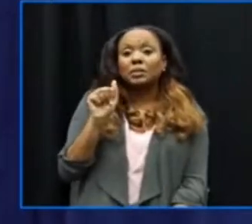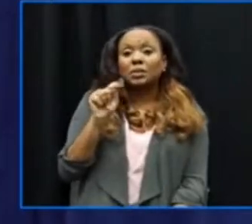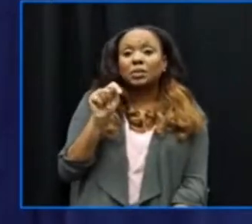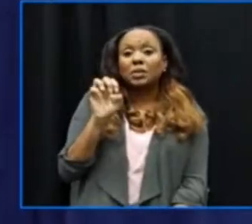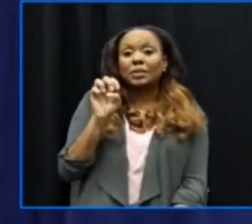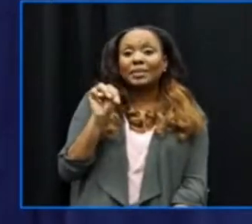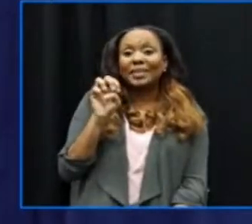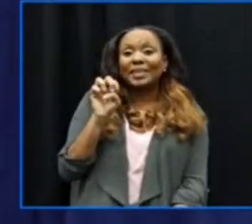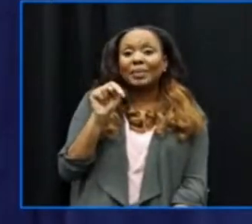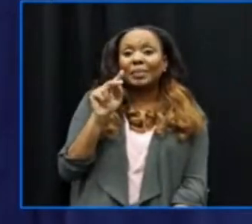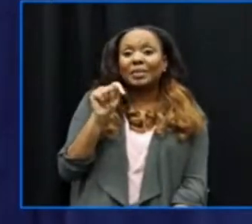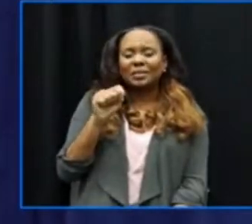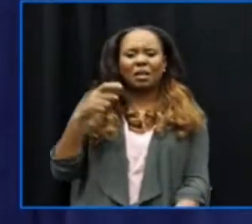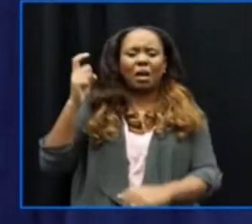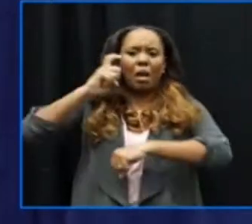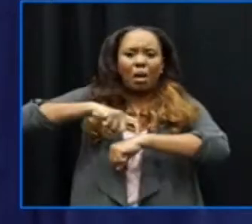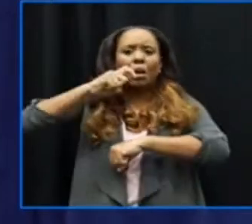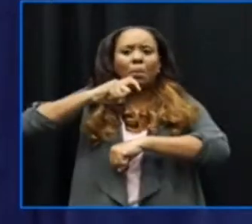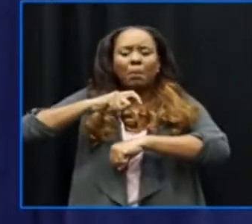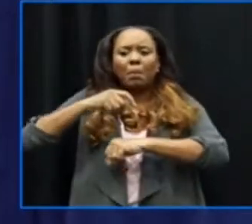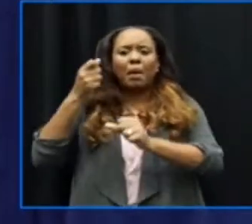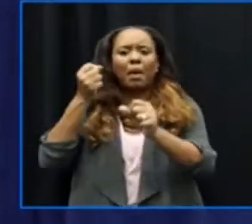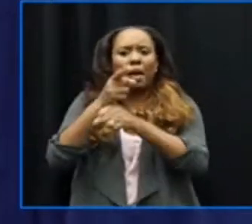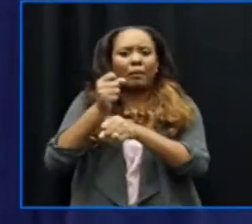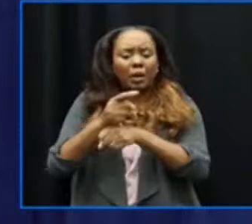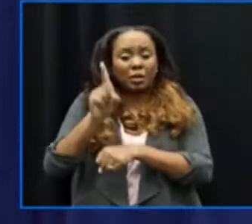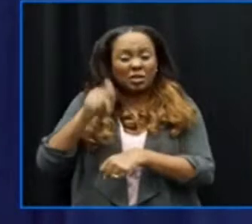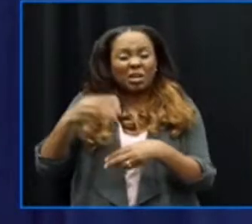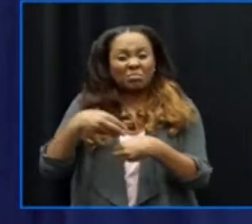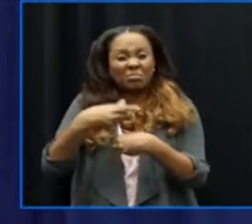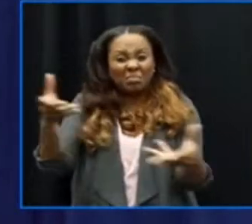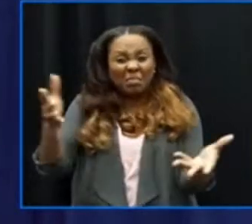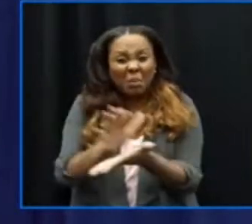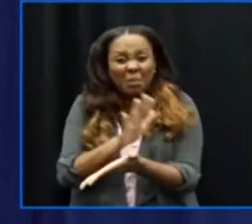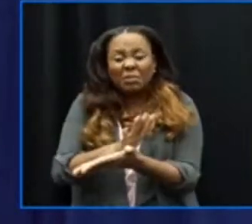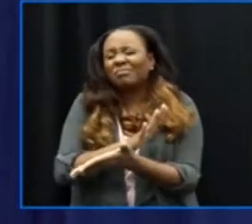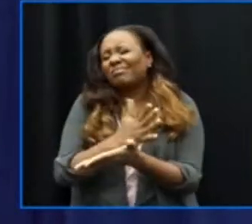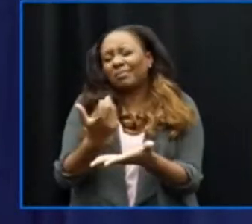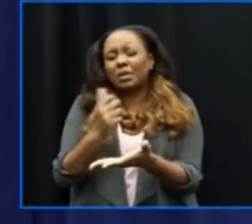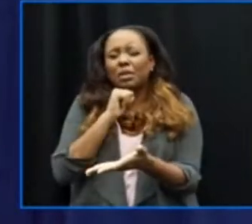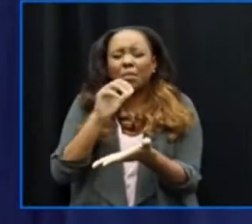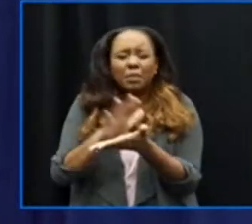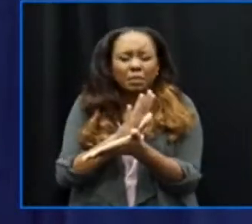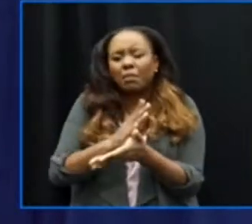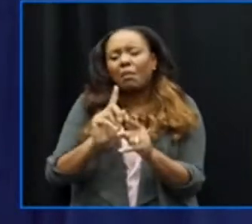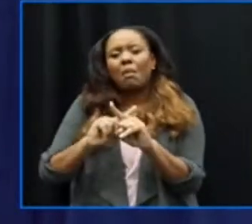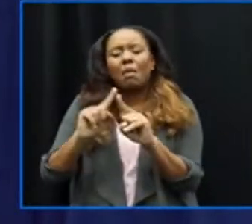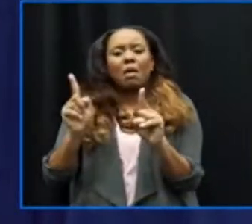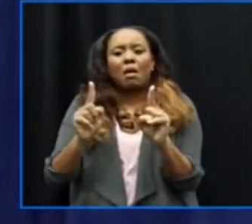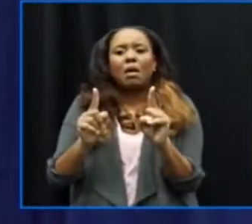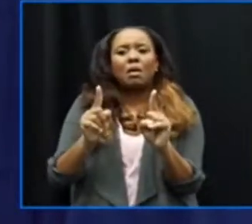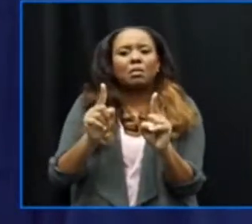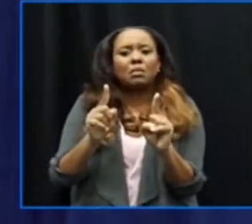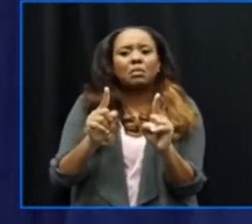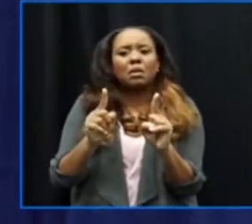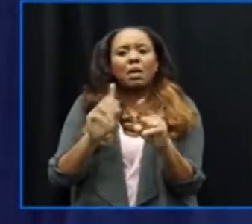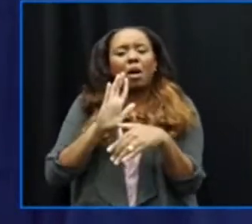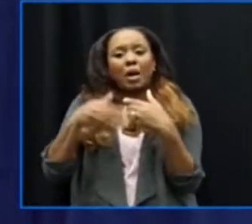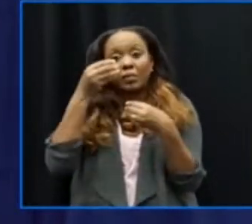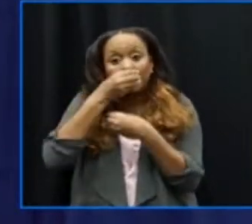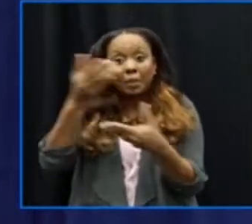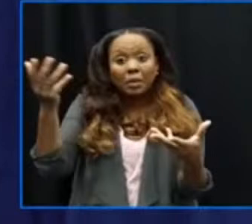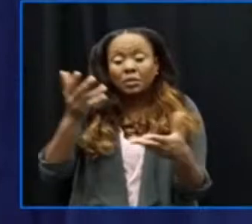supposed to produce financial statements and annual reports to the minister, who in turn will lay them in Parliament. These